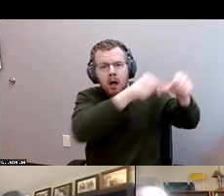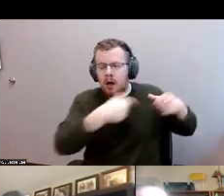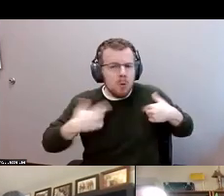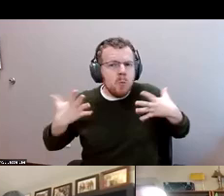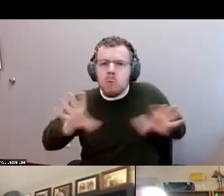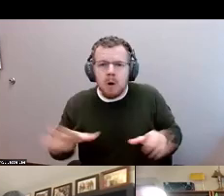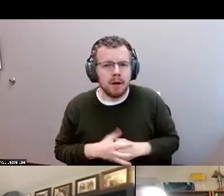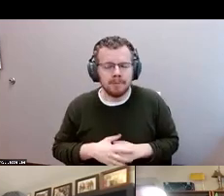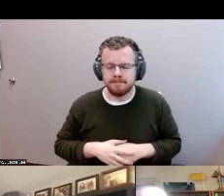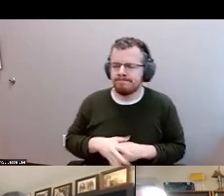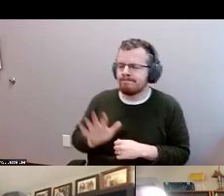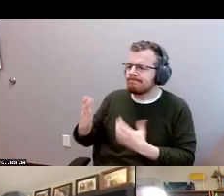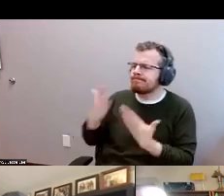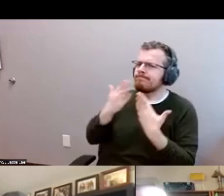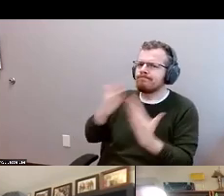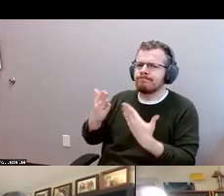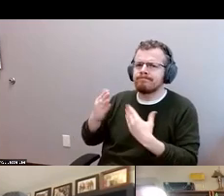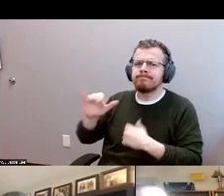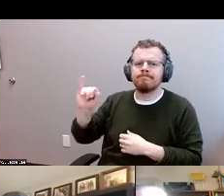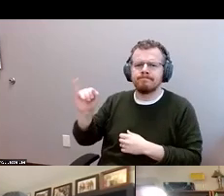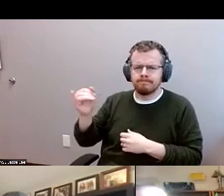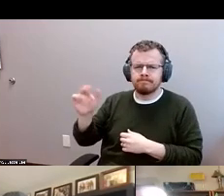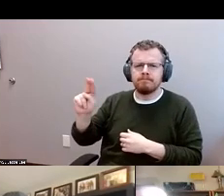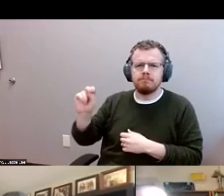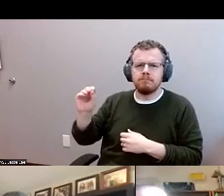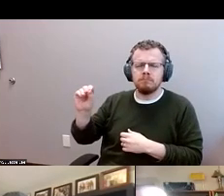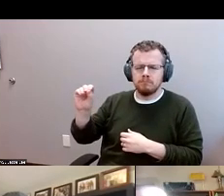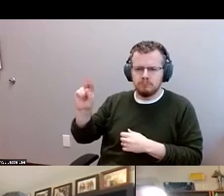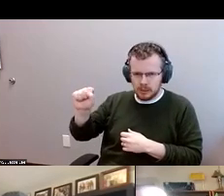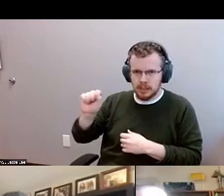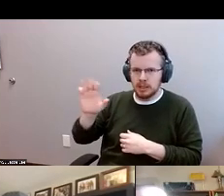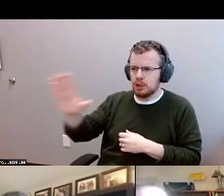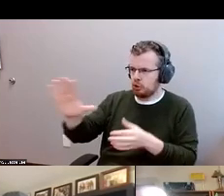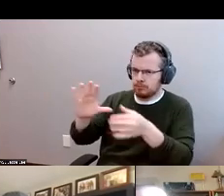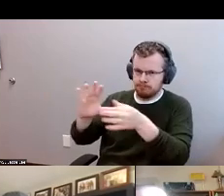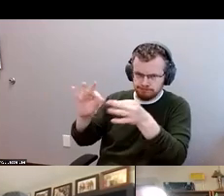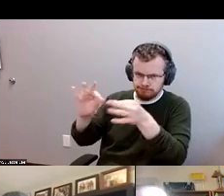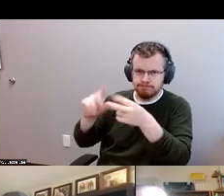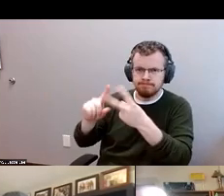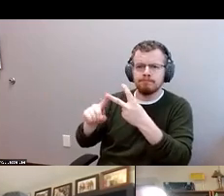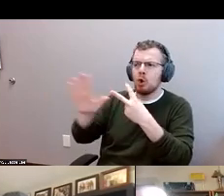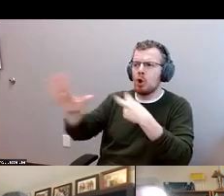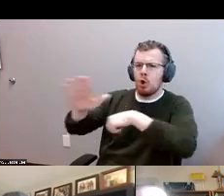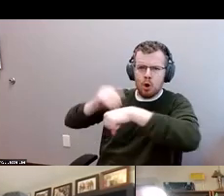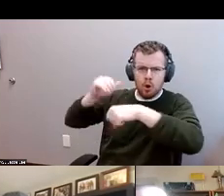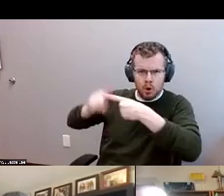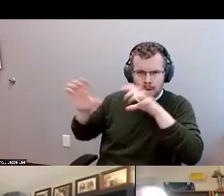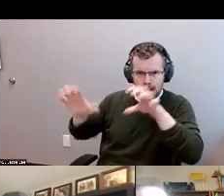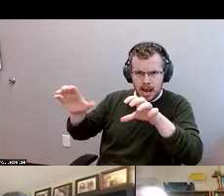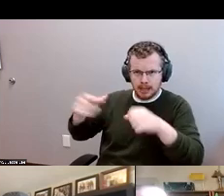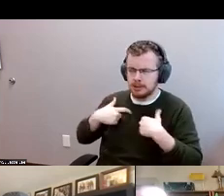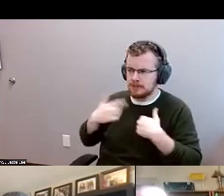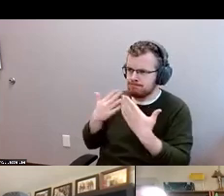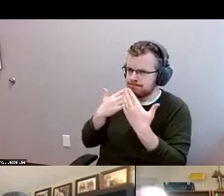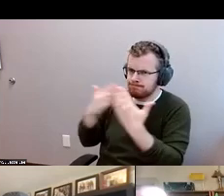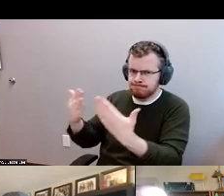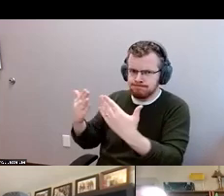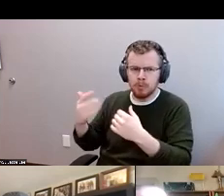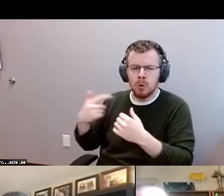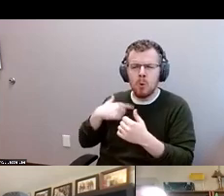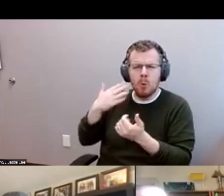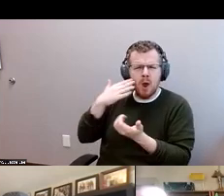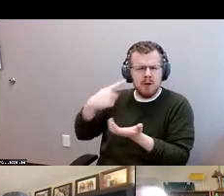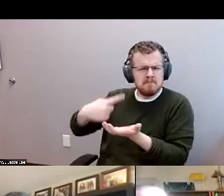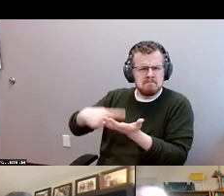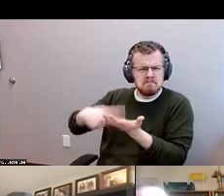Junius, thank you for that. Already starting with our calls to action, and I'm going to want to come back to what more of that means for folks